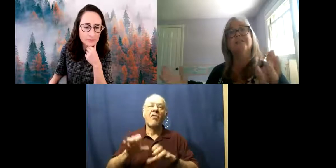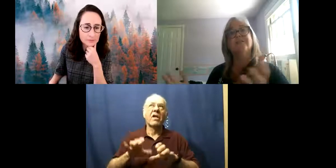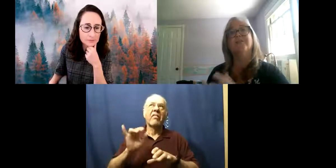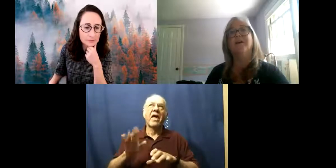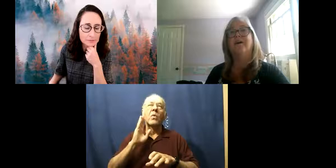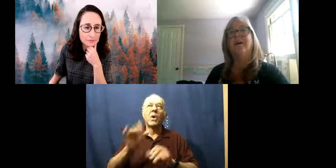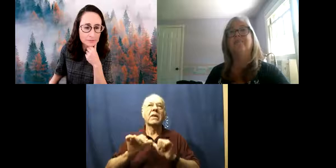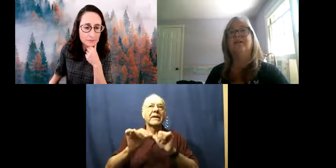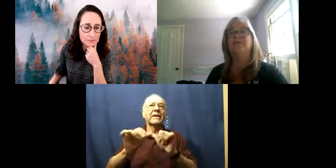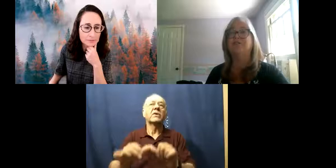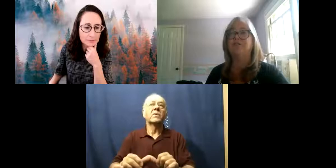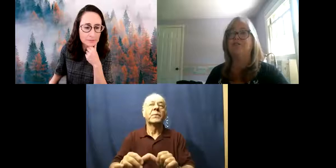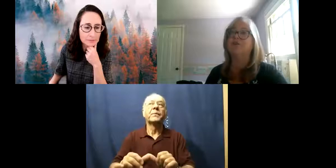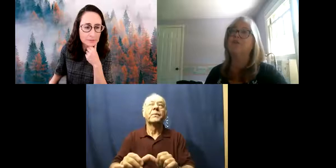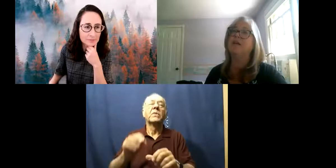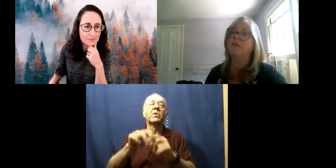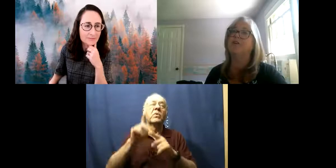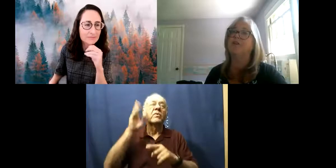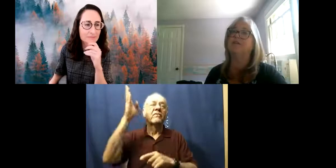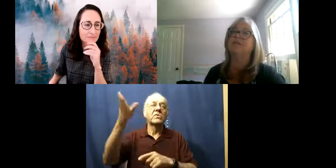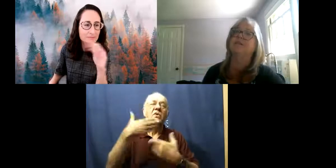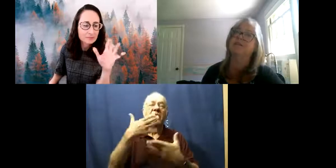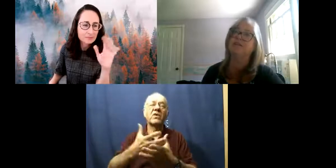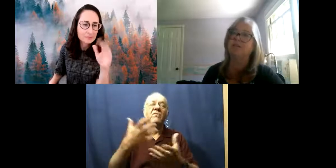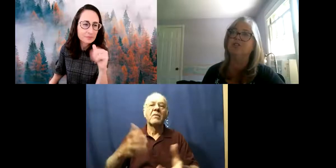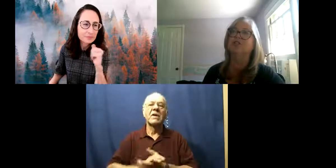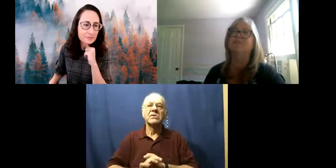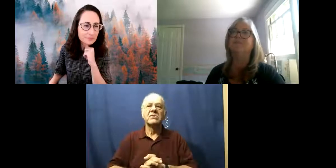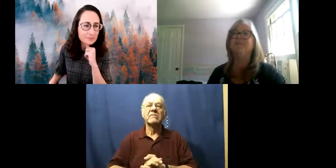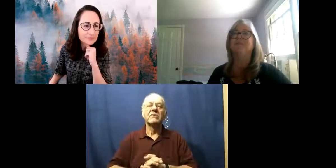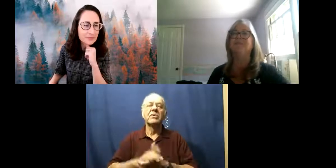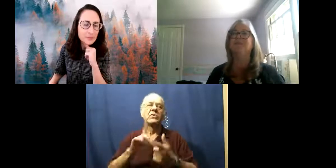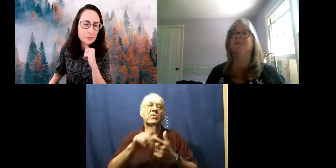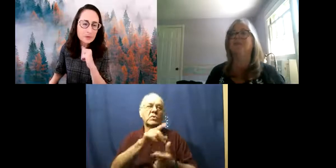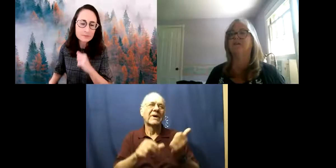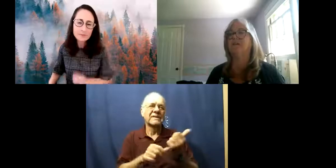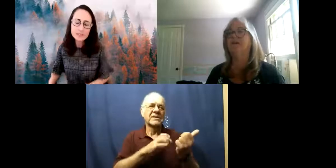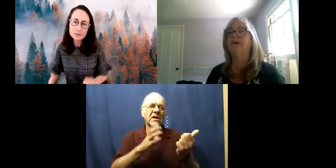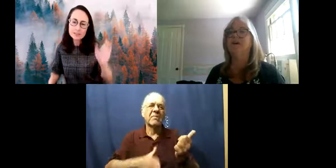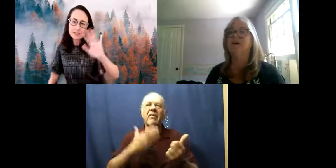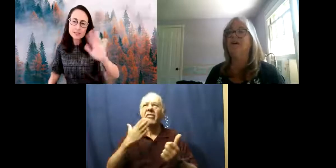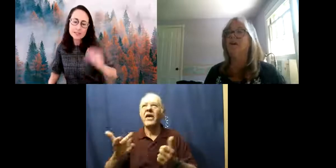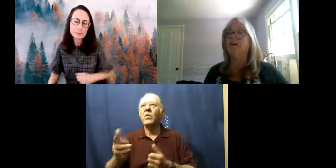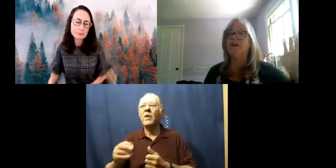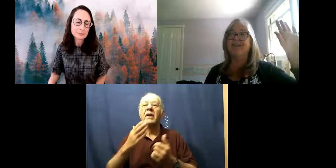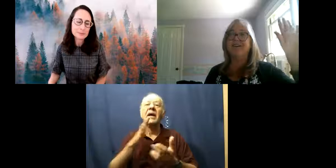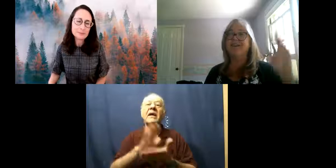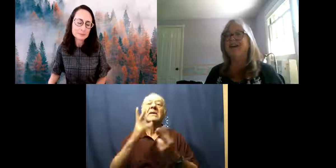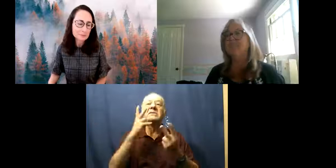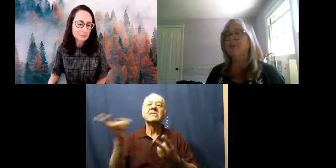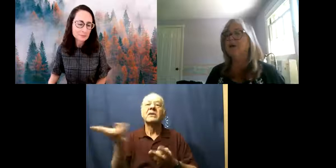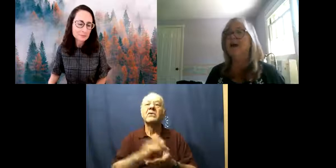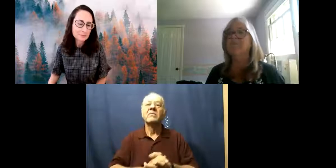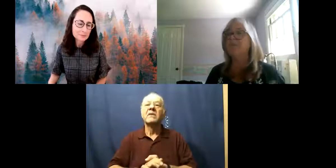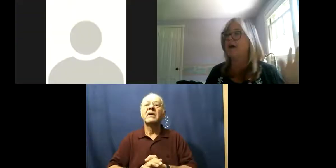will continue into the future. So thank you very much, Assistant Commissioner. Thank you, Gwen. Thanks, everybody. Nice to see you. All